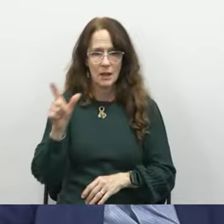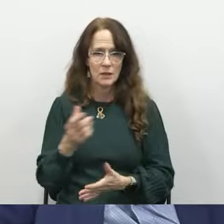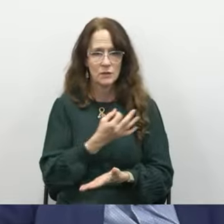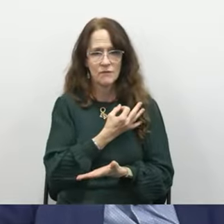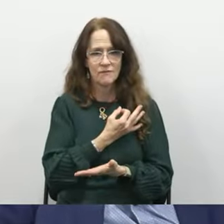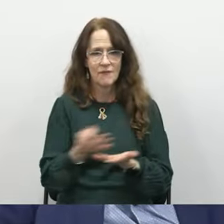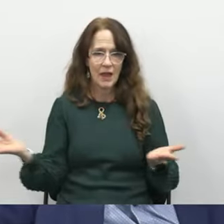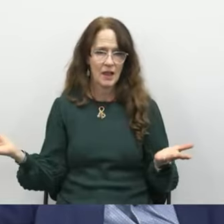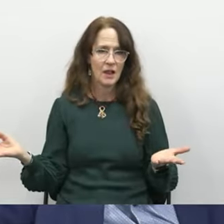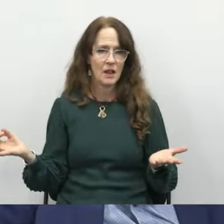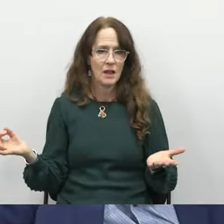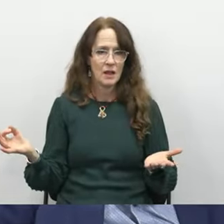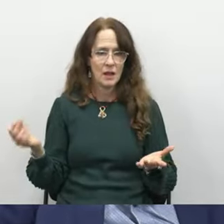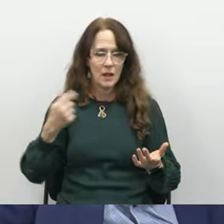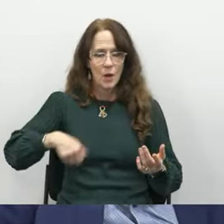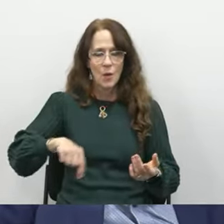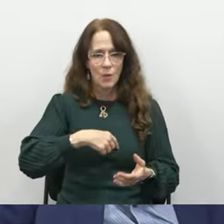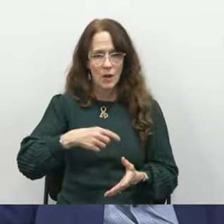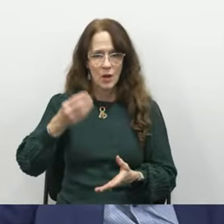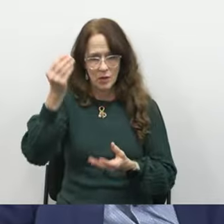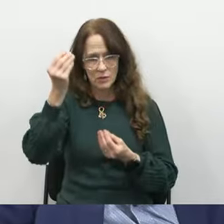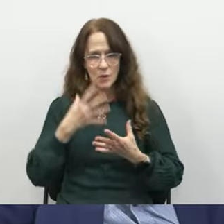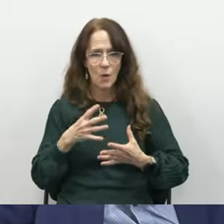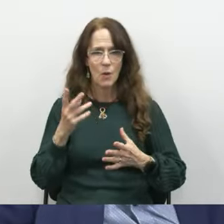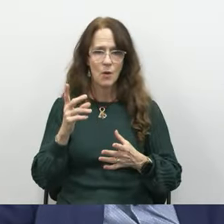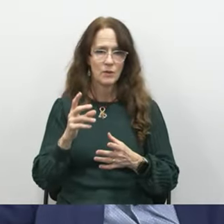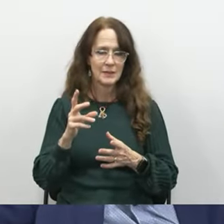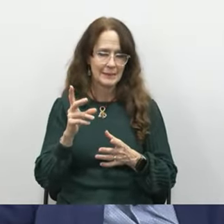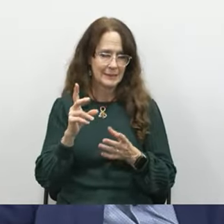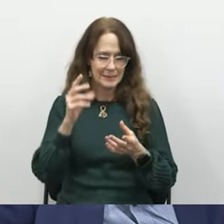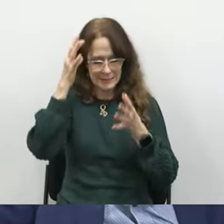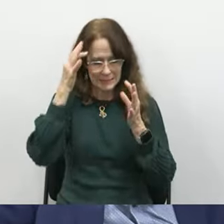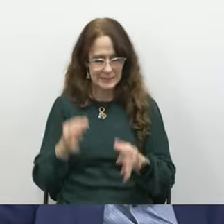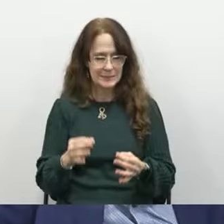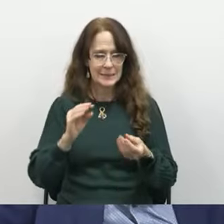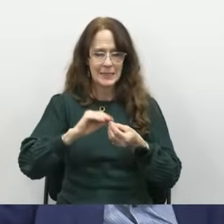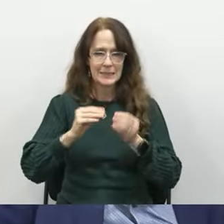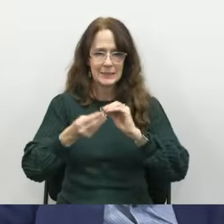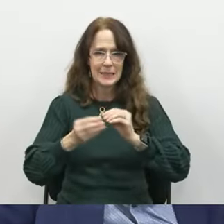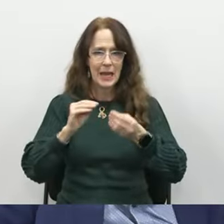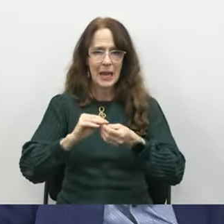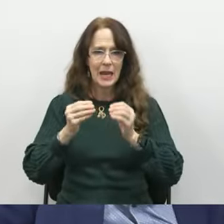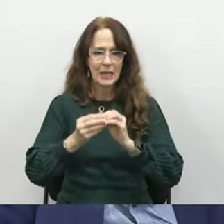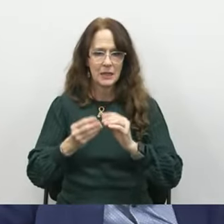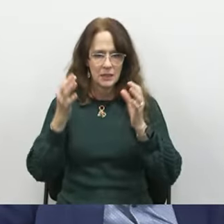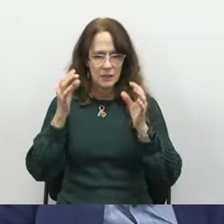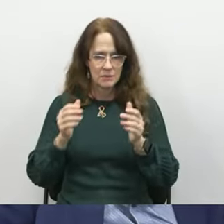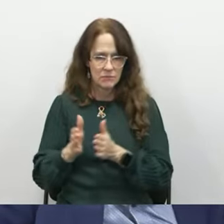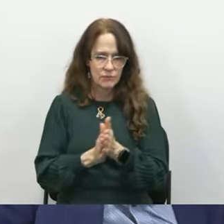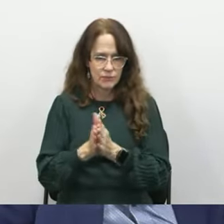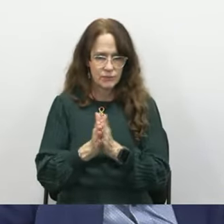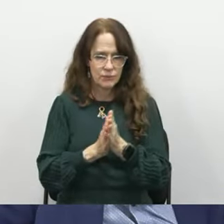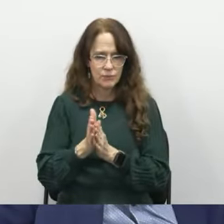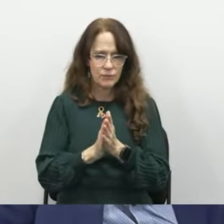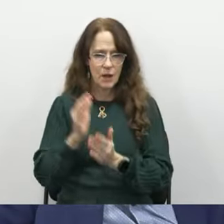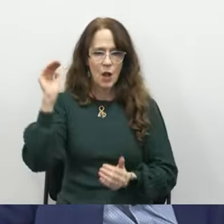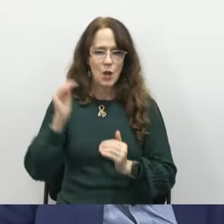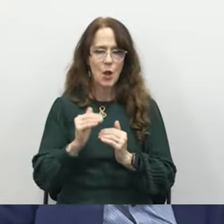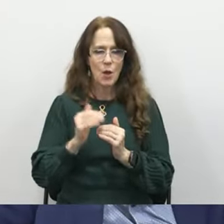fail. We are told that these decisions are data-driven, largely due to declining enrollment. That framing deserves a